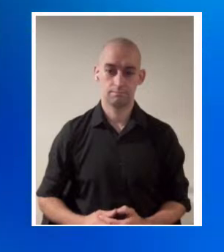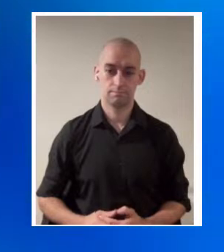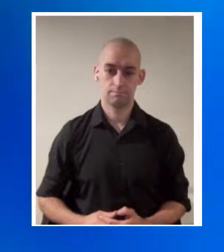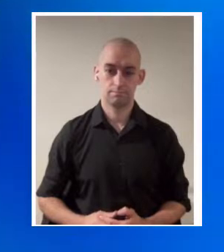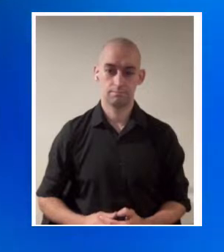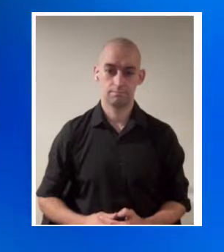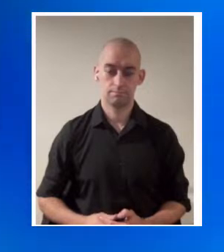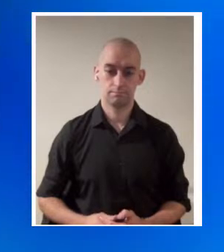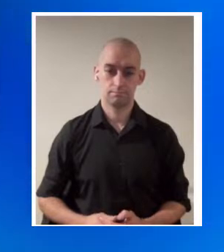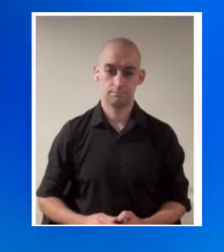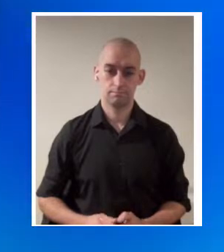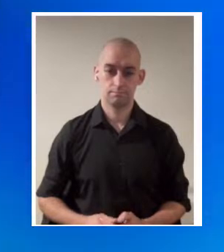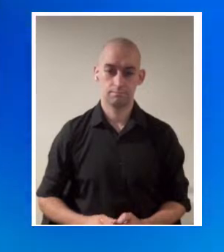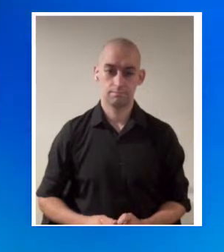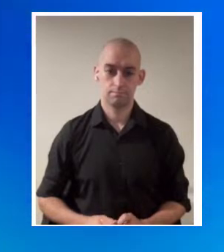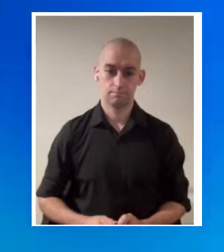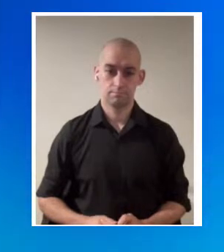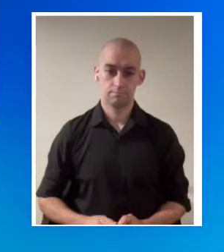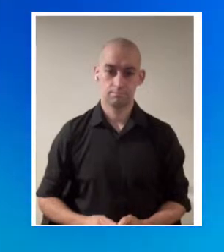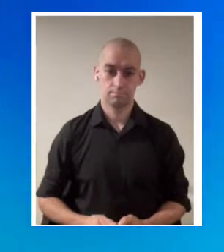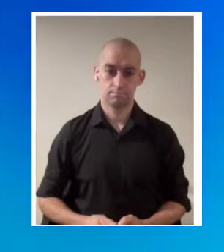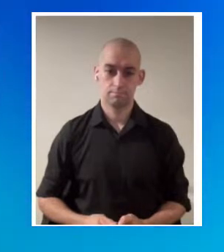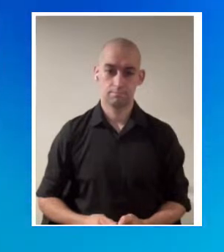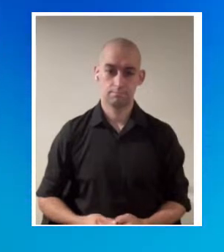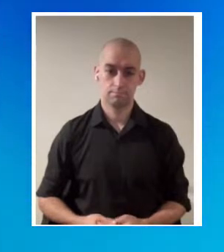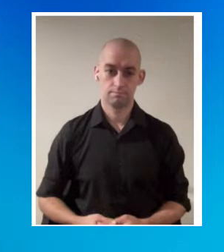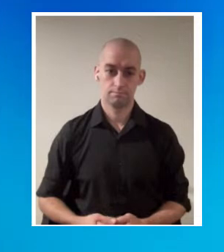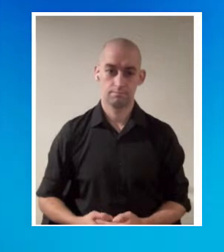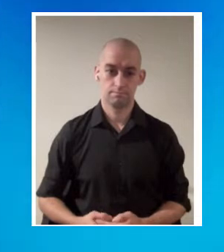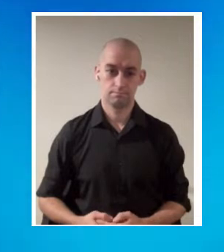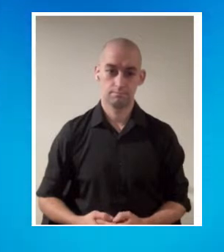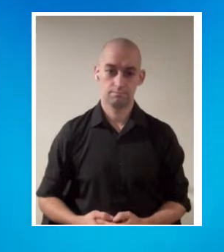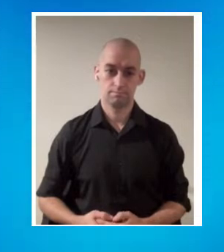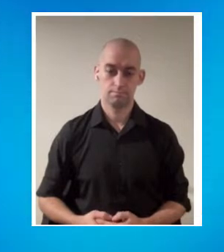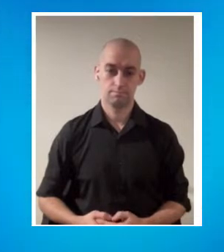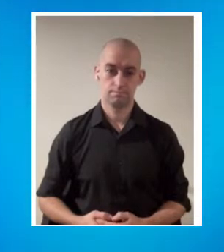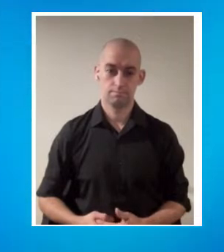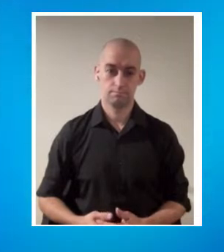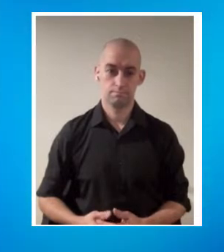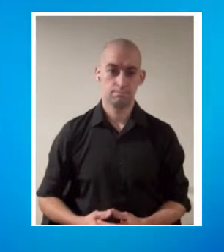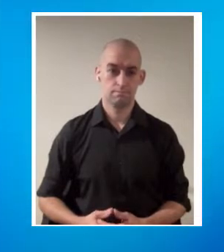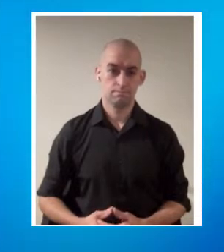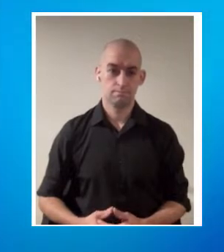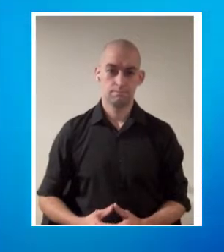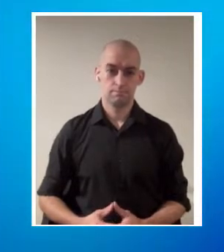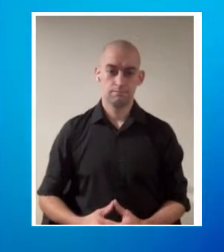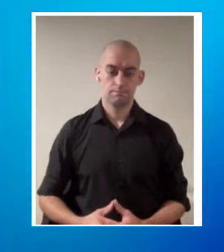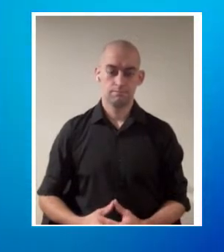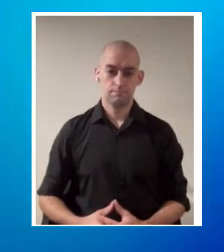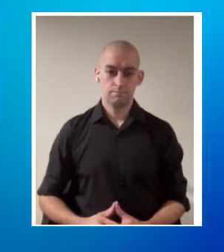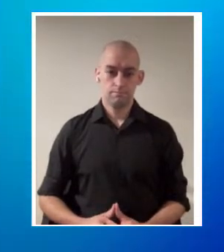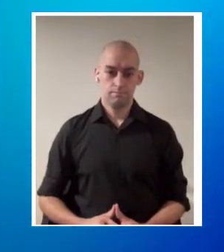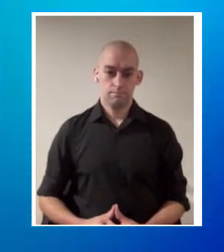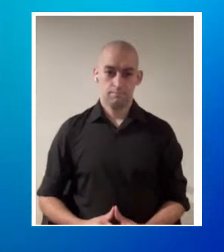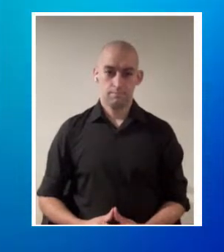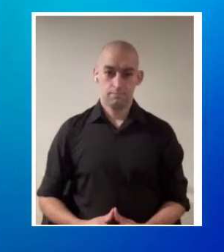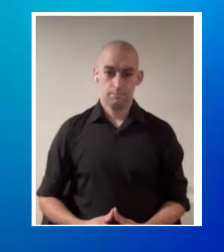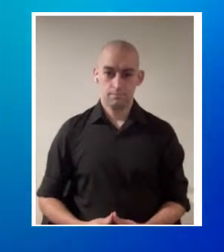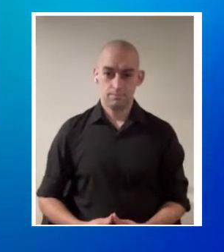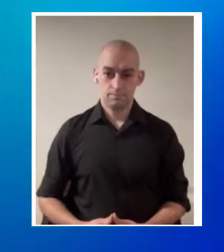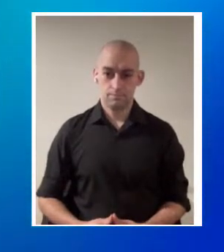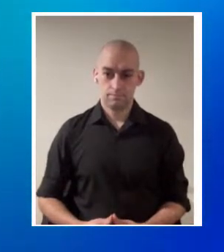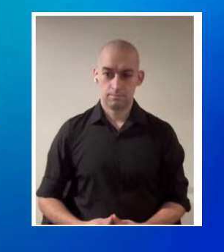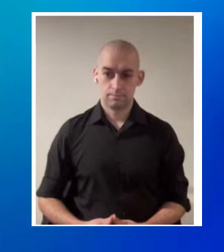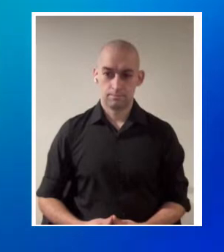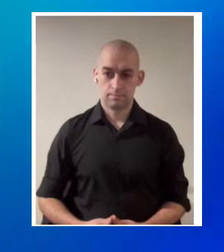sending it? Like in the chat or like are we in this same Zoom room and then Manuel pop it